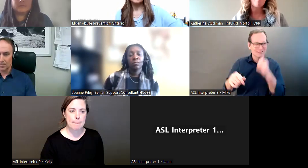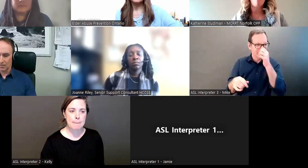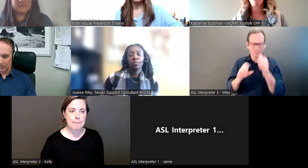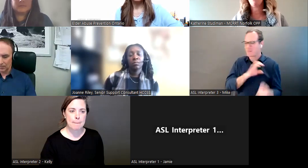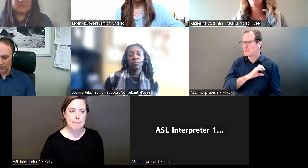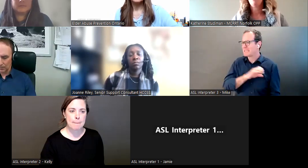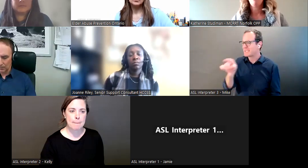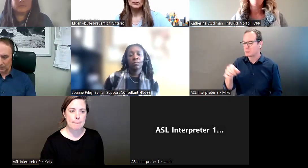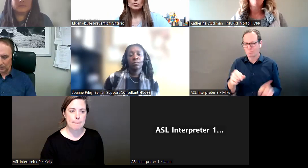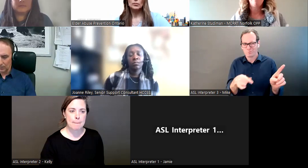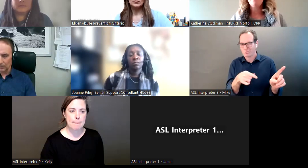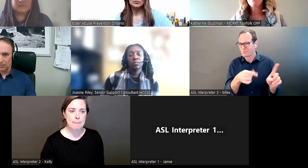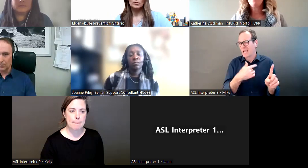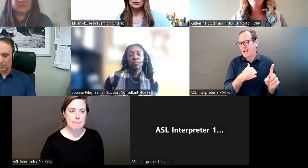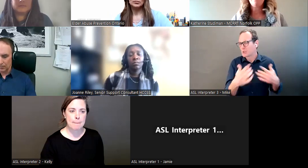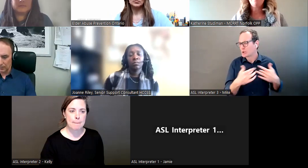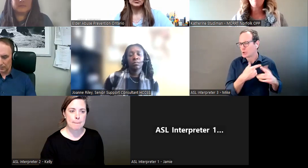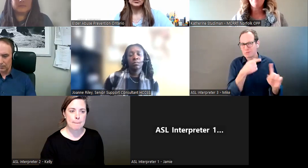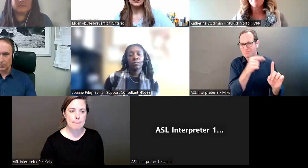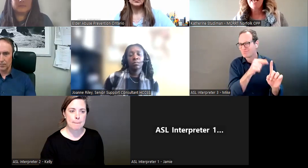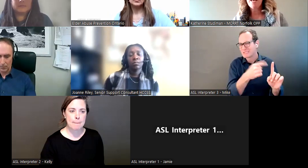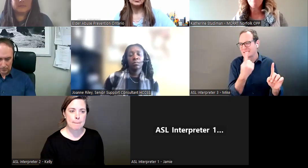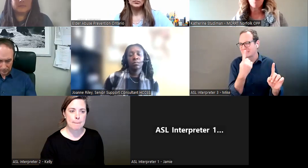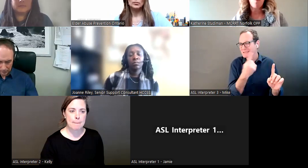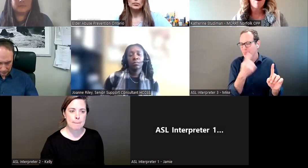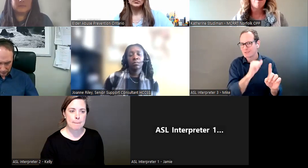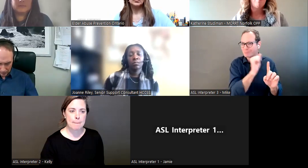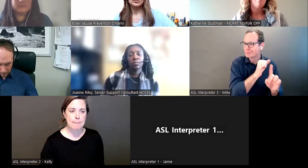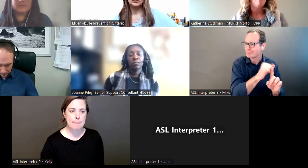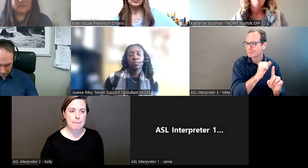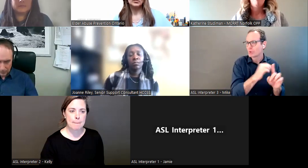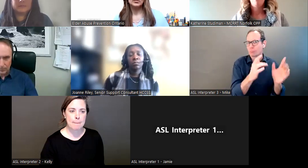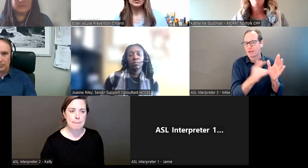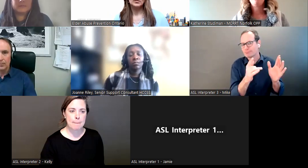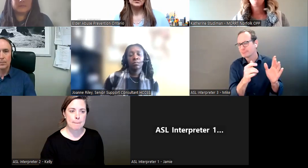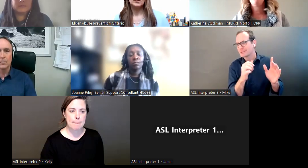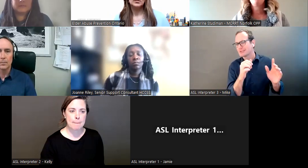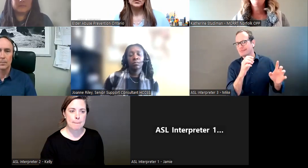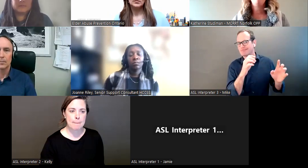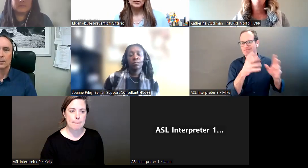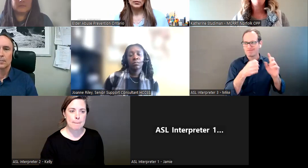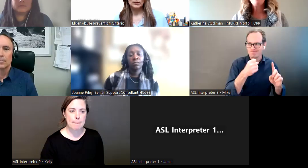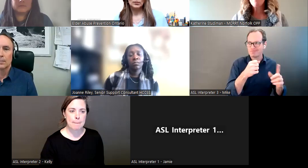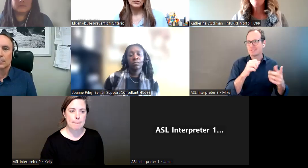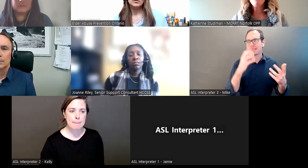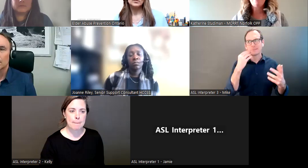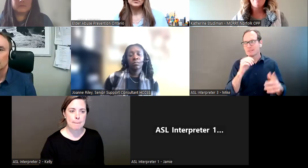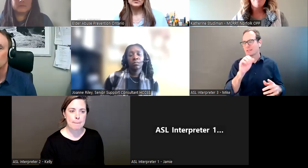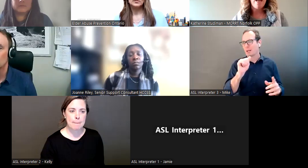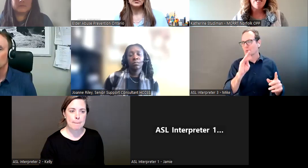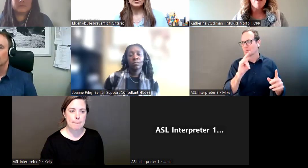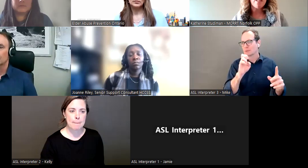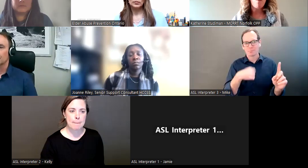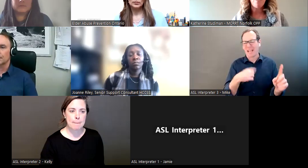on them? Or I'm worried that somebody's been being scammed, or I'm concerned that a family member is